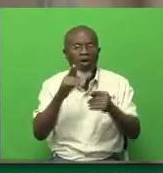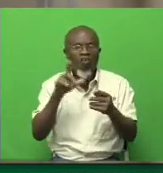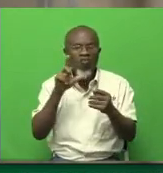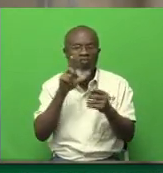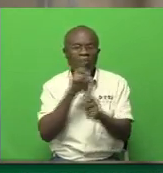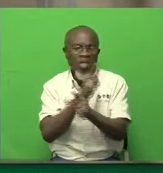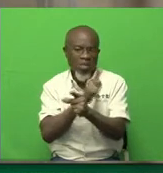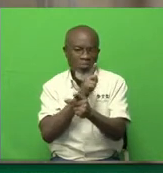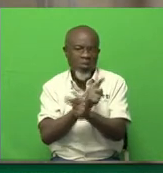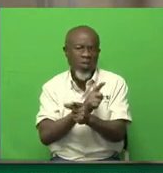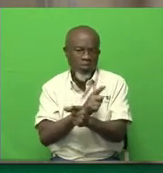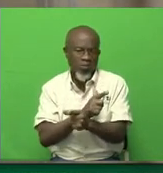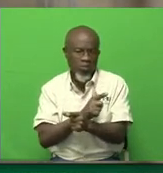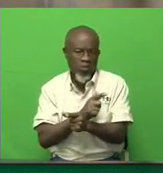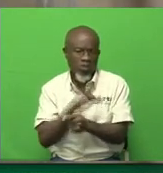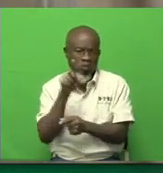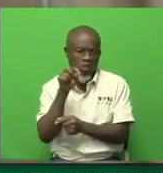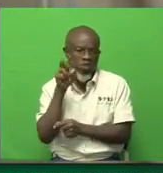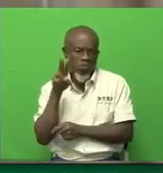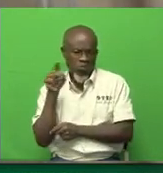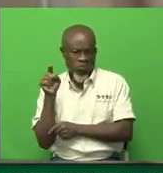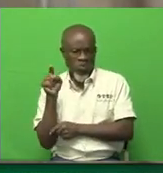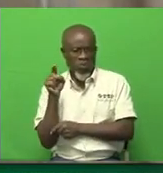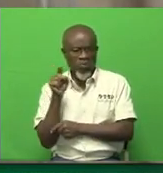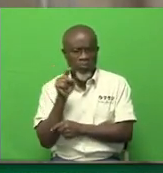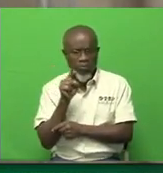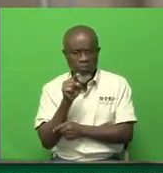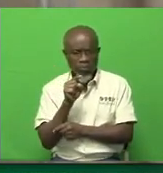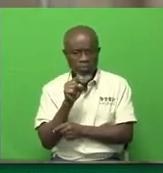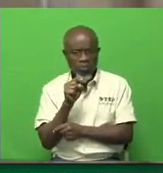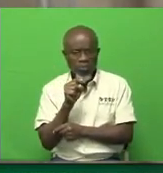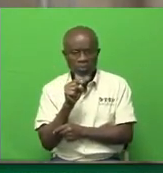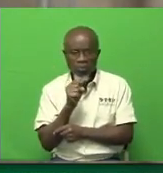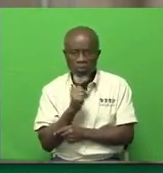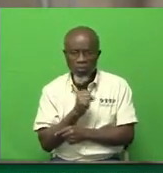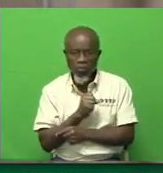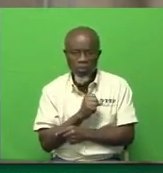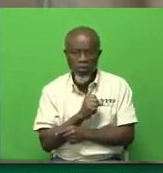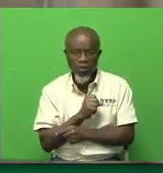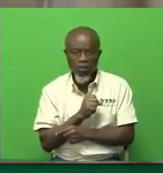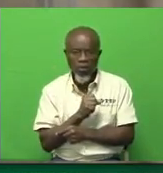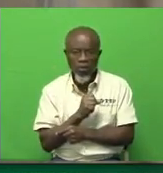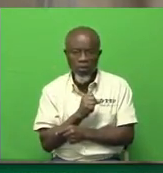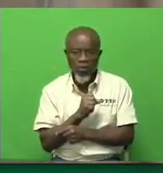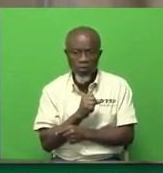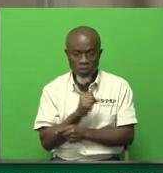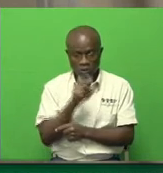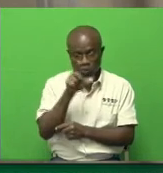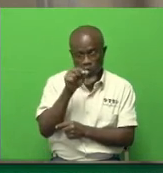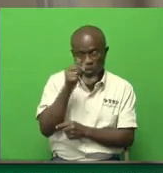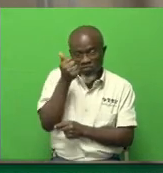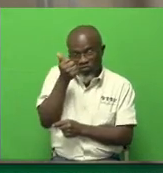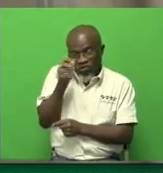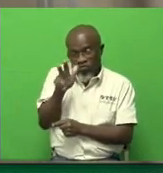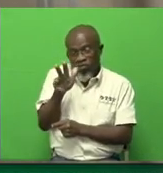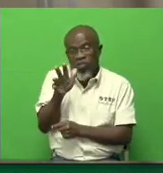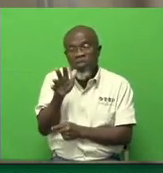2021 Mr Deputy speaker in 2015